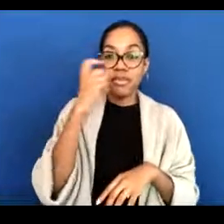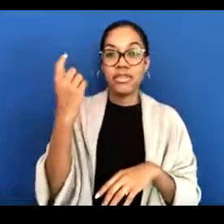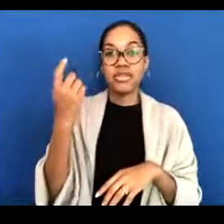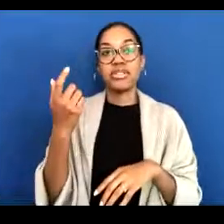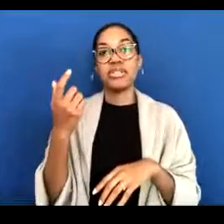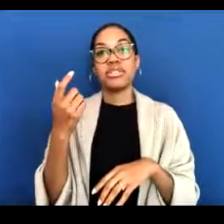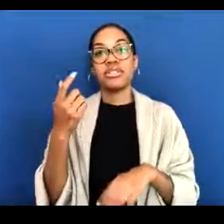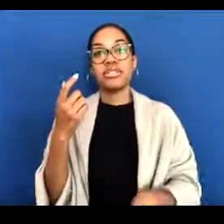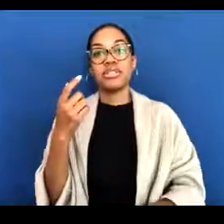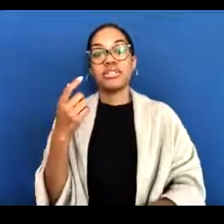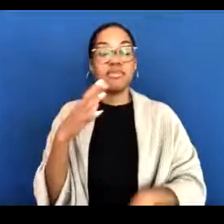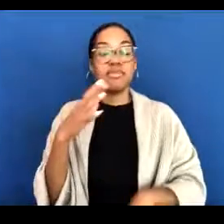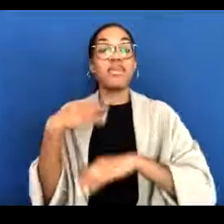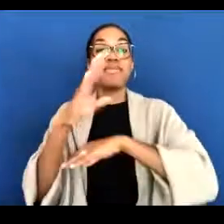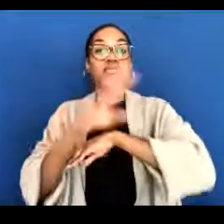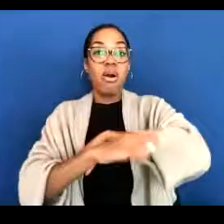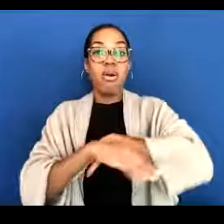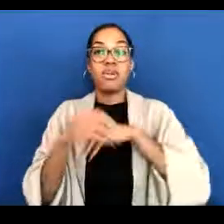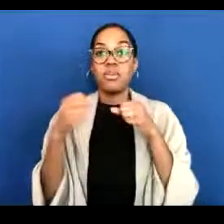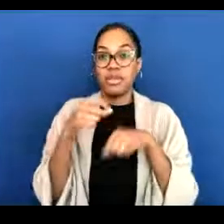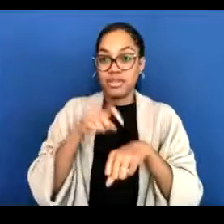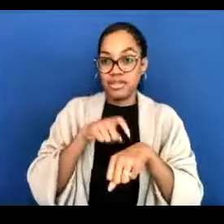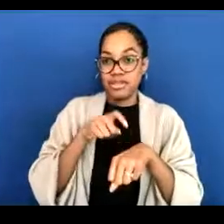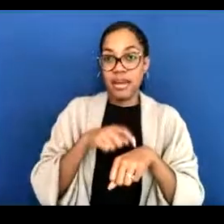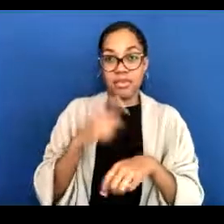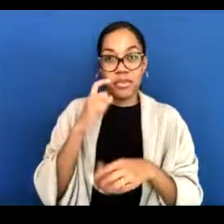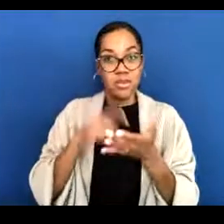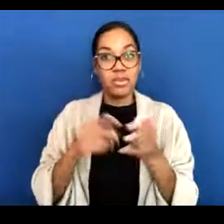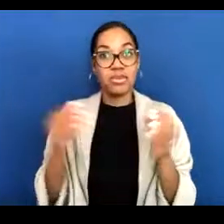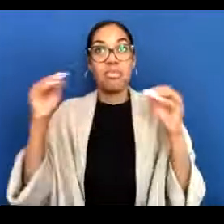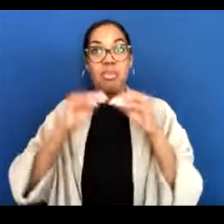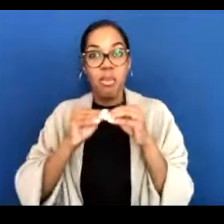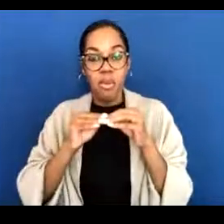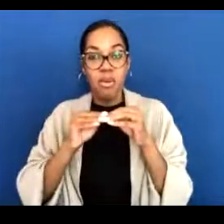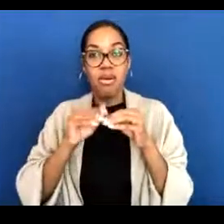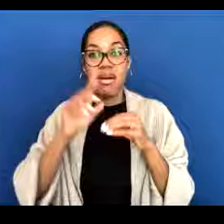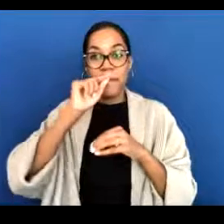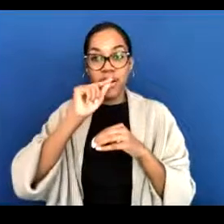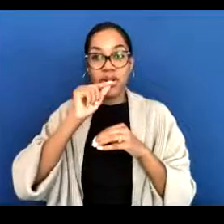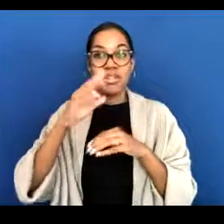fall because of the higher number of birds from the breeding season that just concluded.